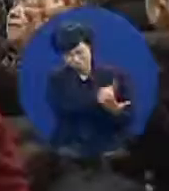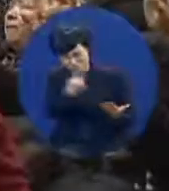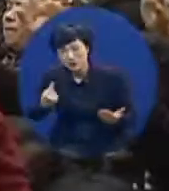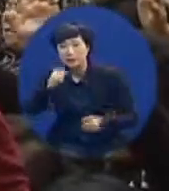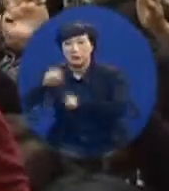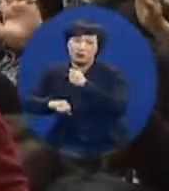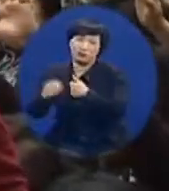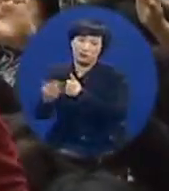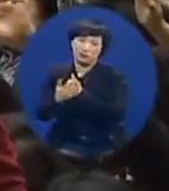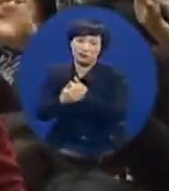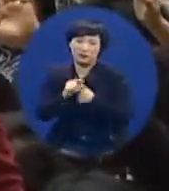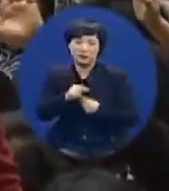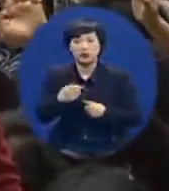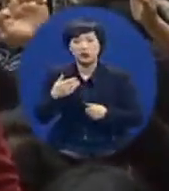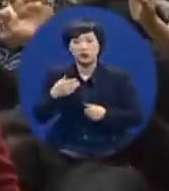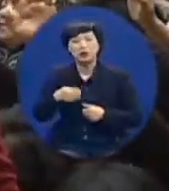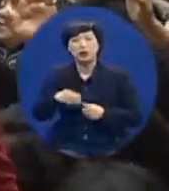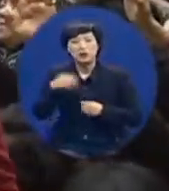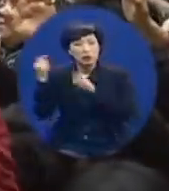Lord coming to this earth.